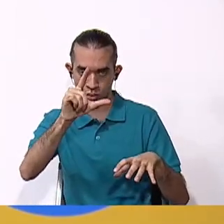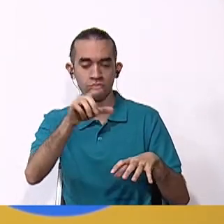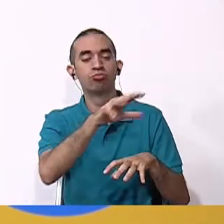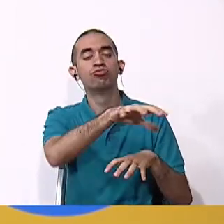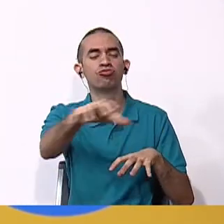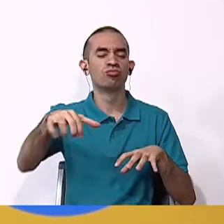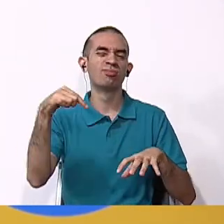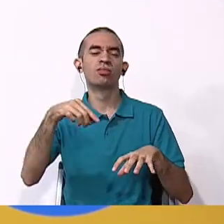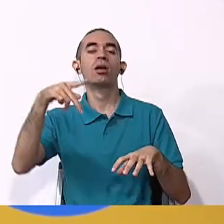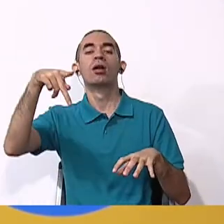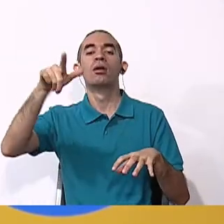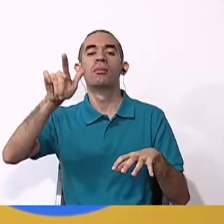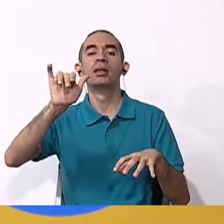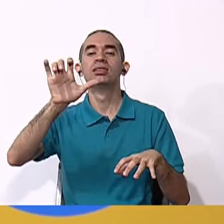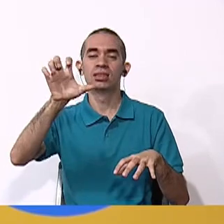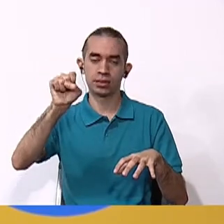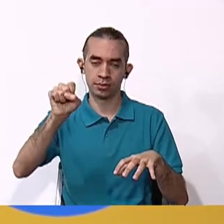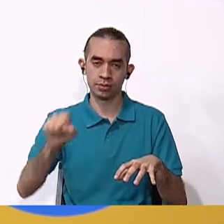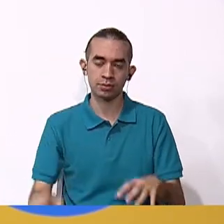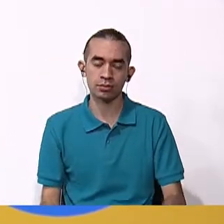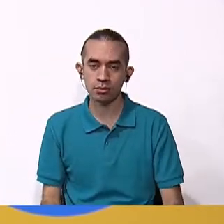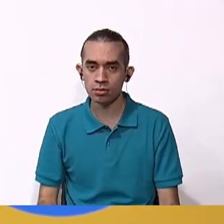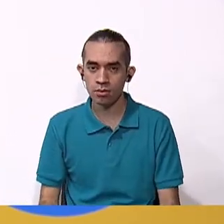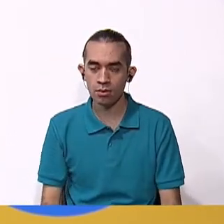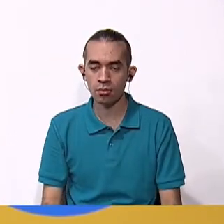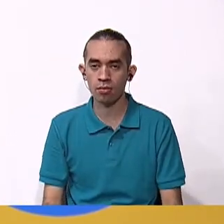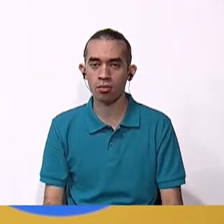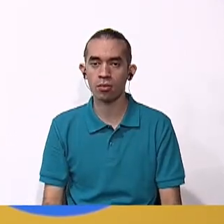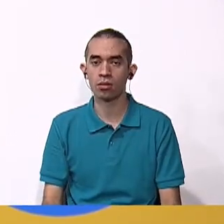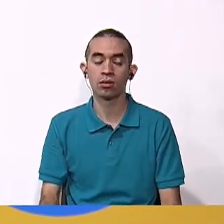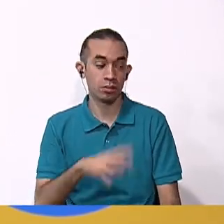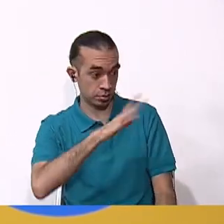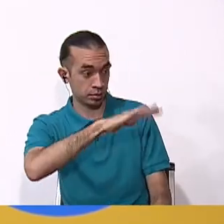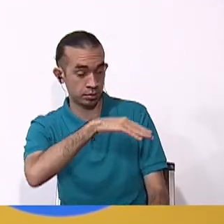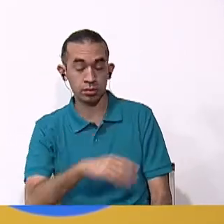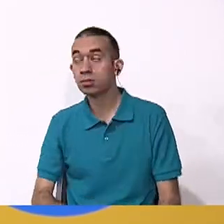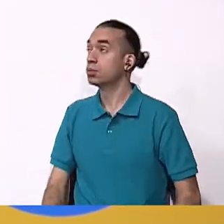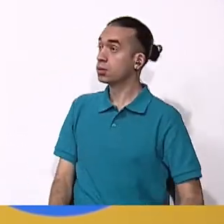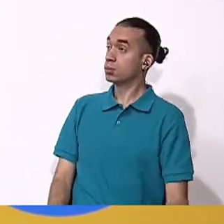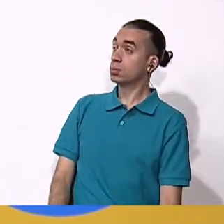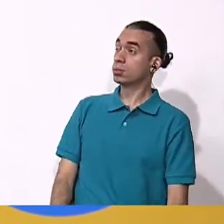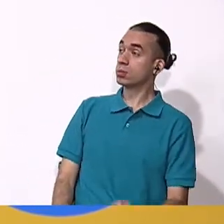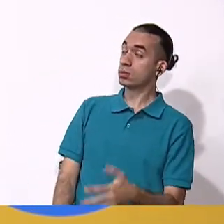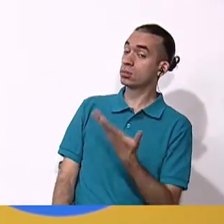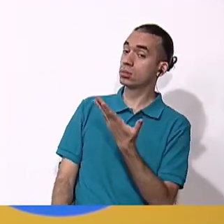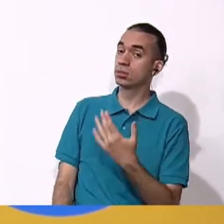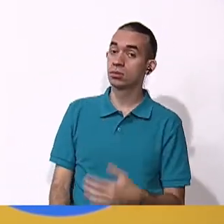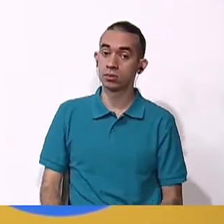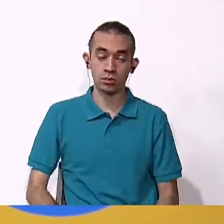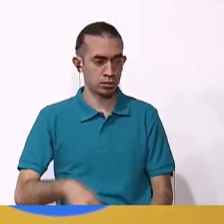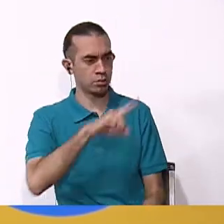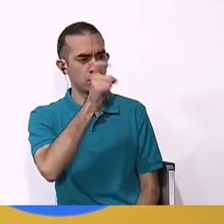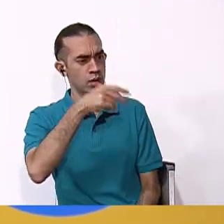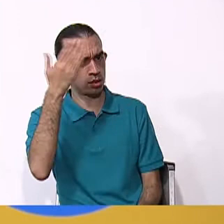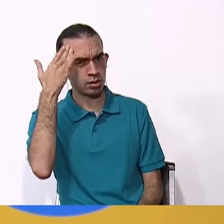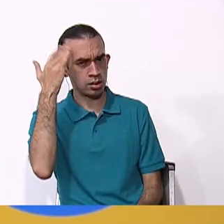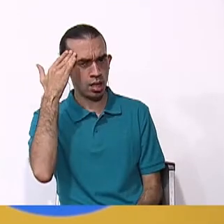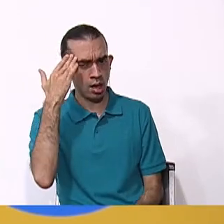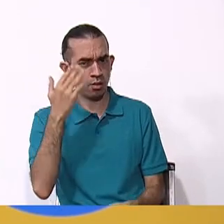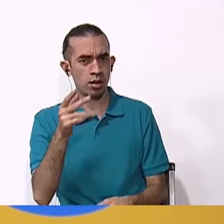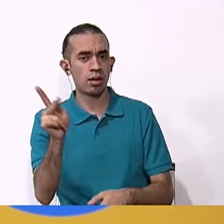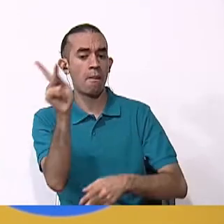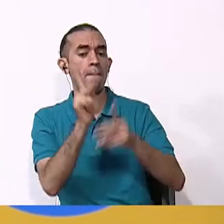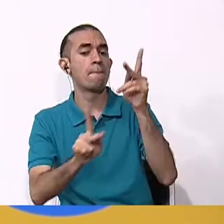lugares de la escuela. Jack, yes, teacher, do you know the names of people